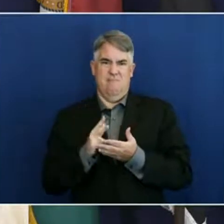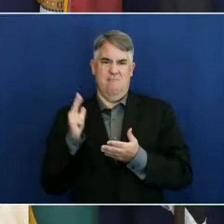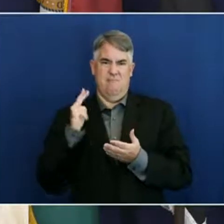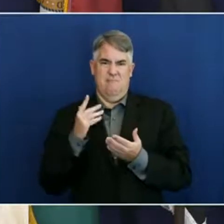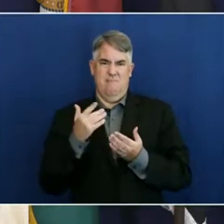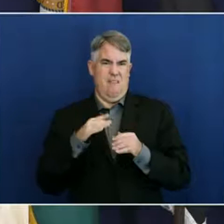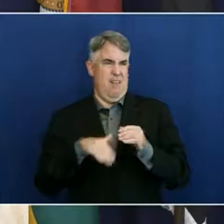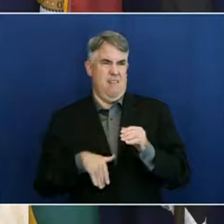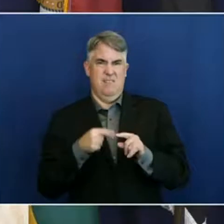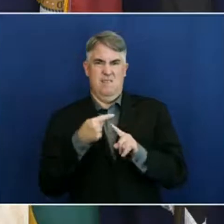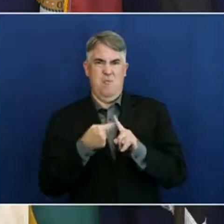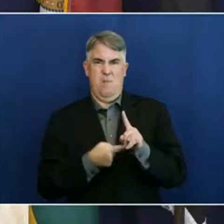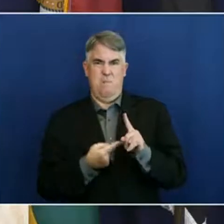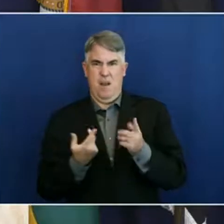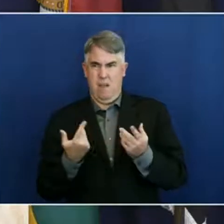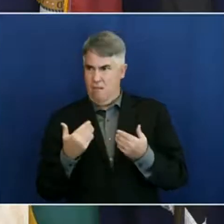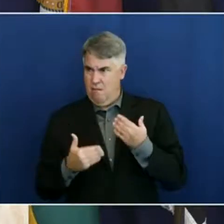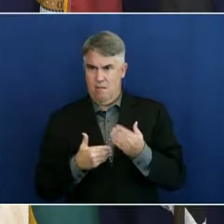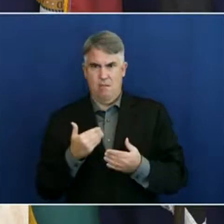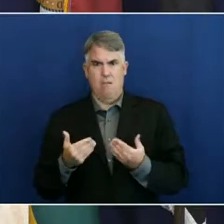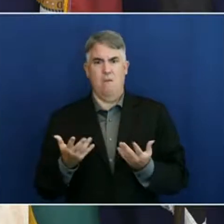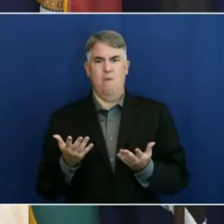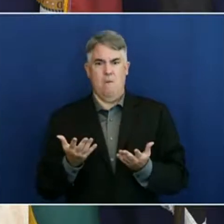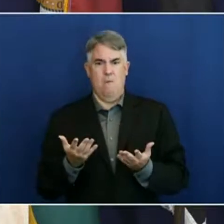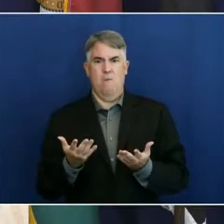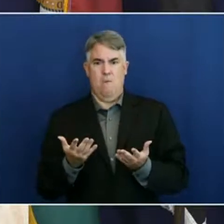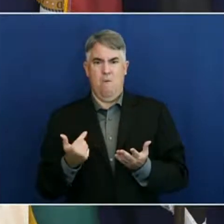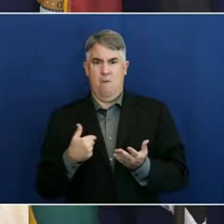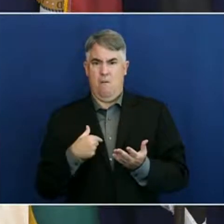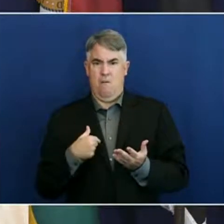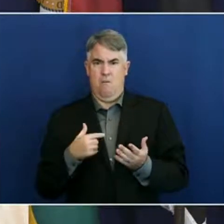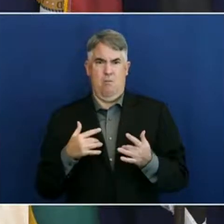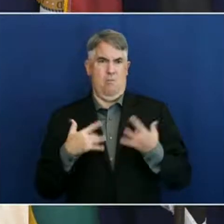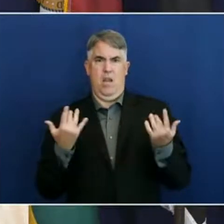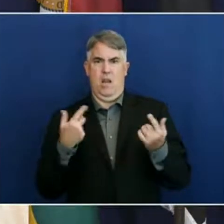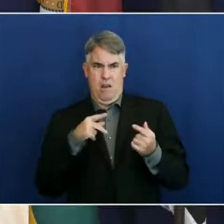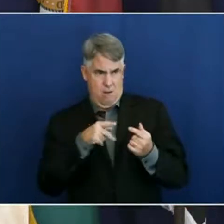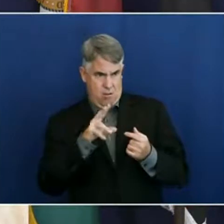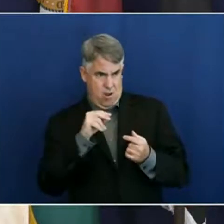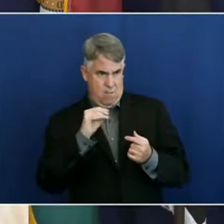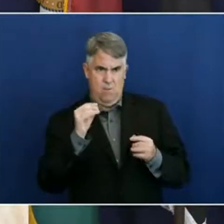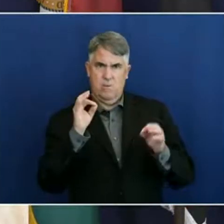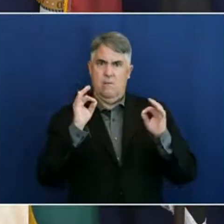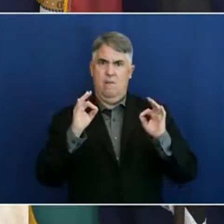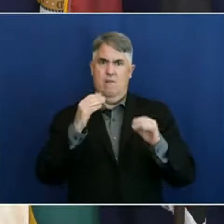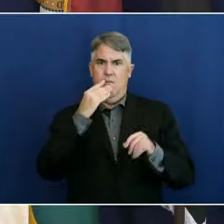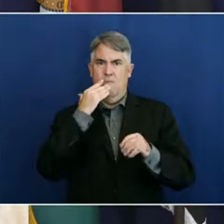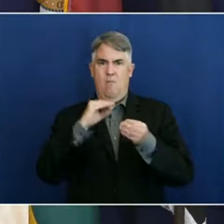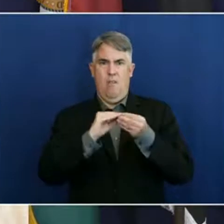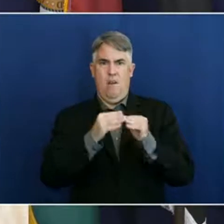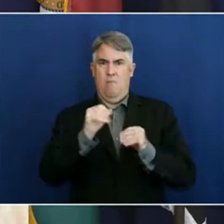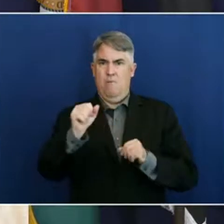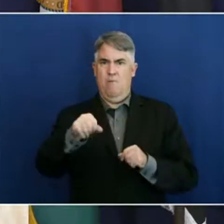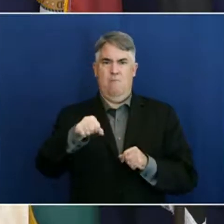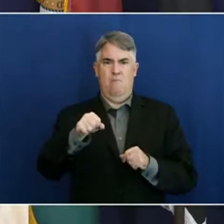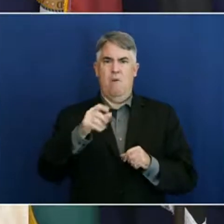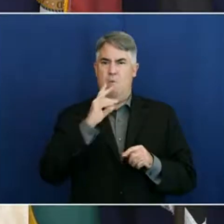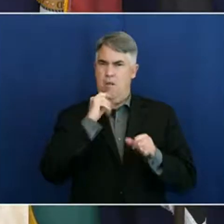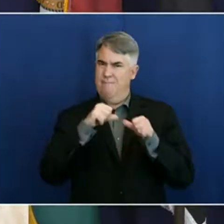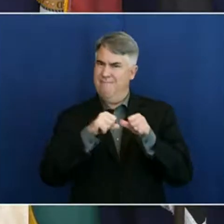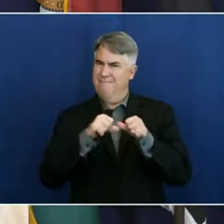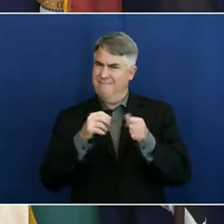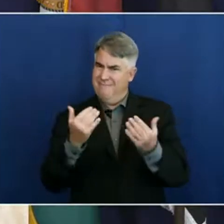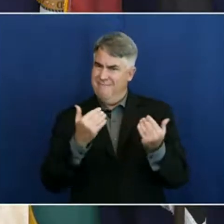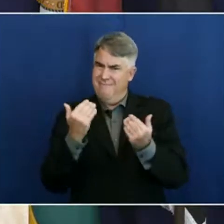we have that number, and I think that's an encouraging number, and we will continue to focus on